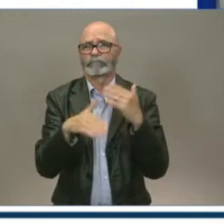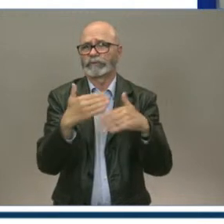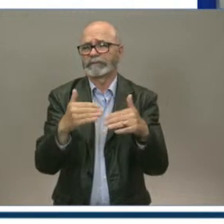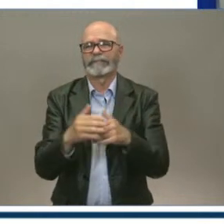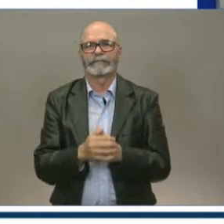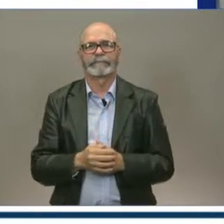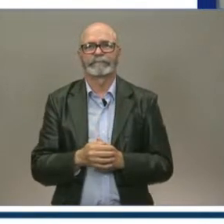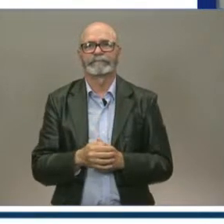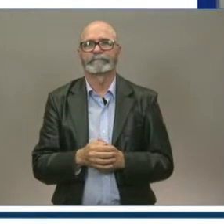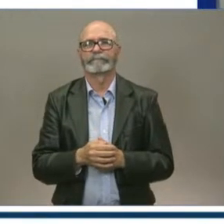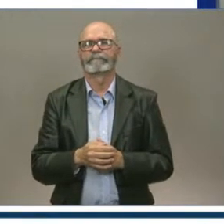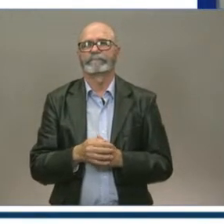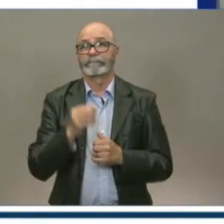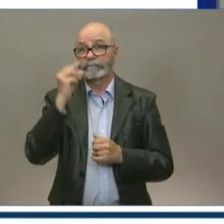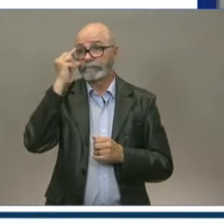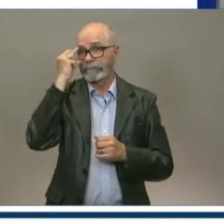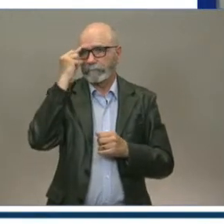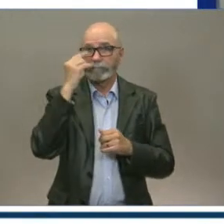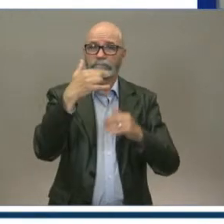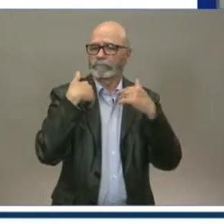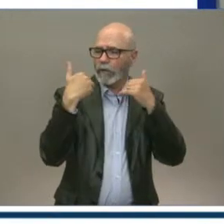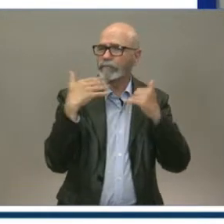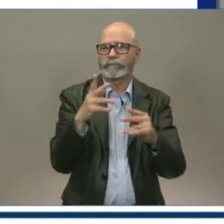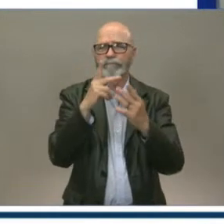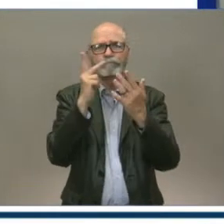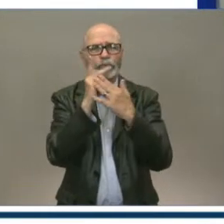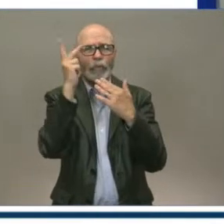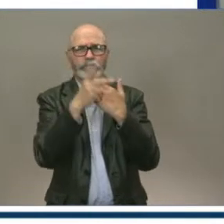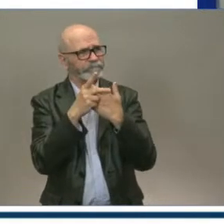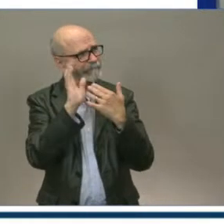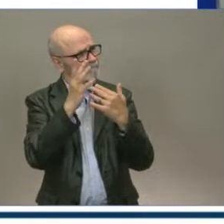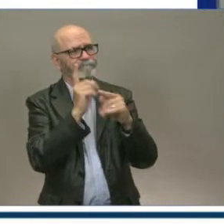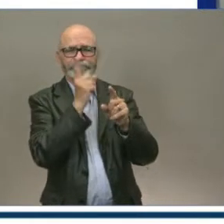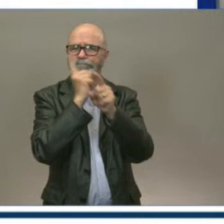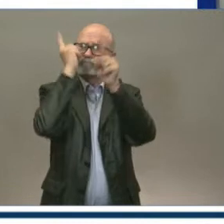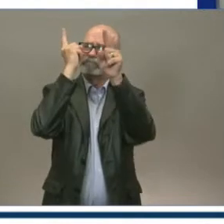have built a vaccine program that is equitable, flexible,